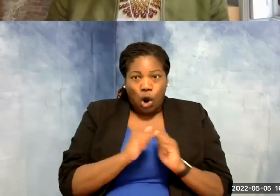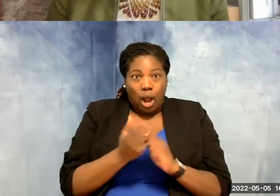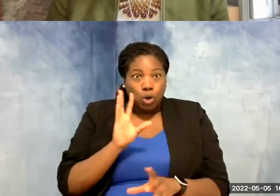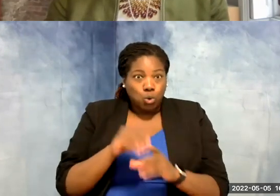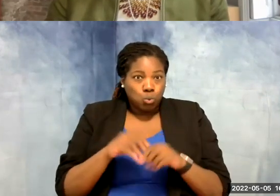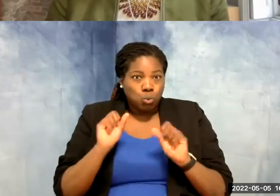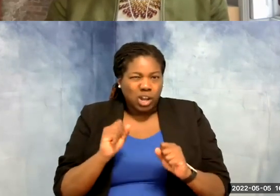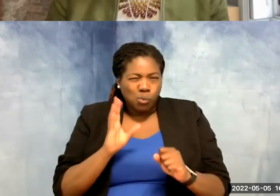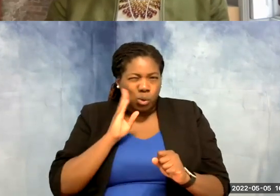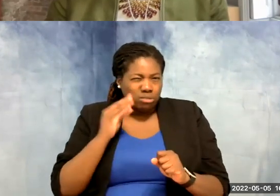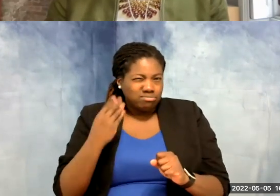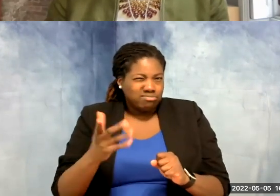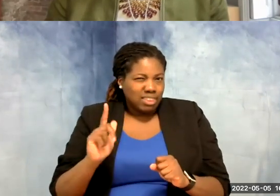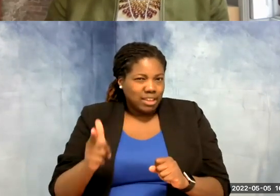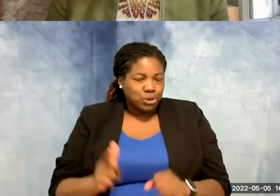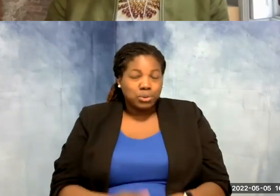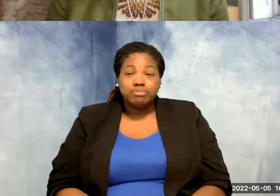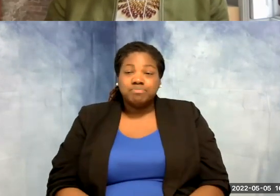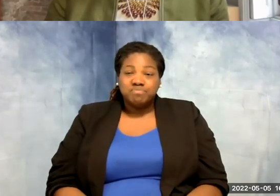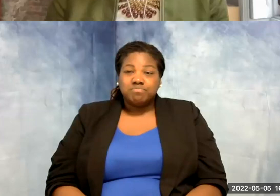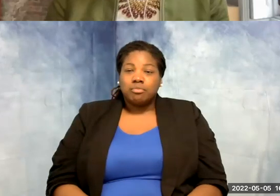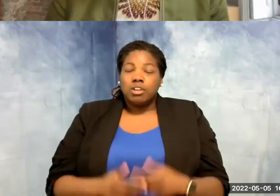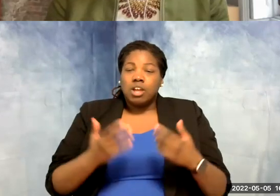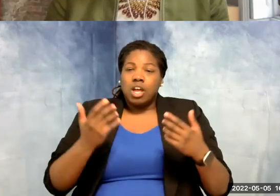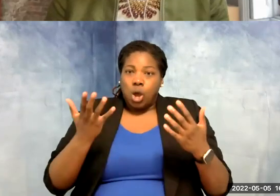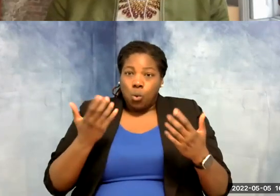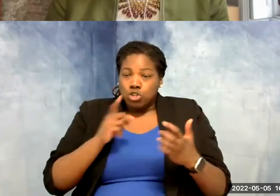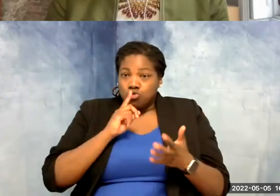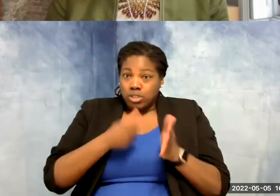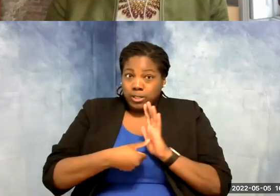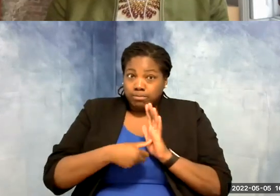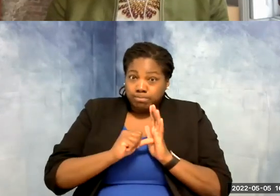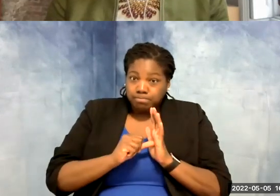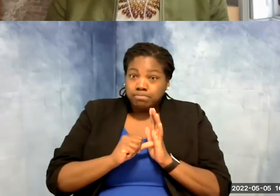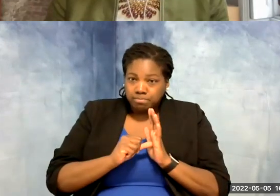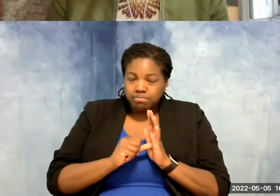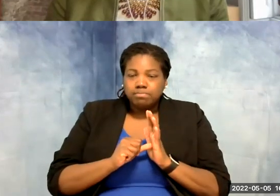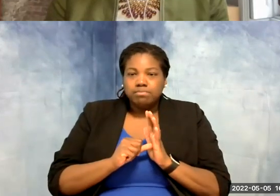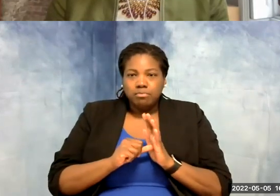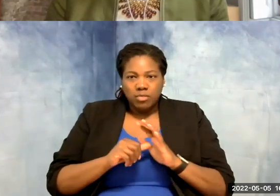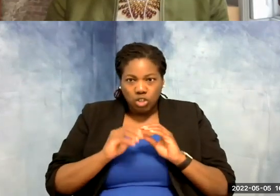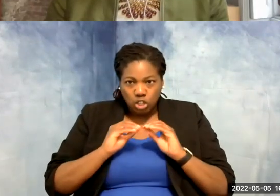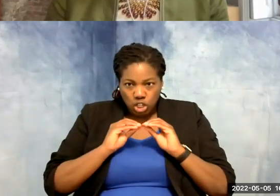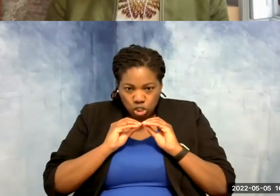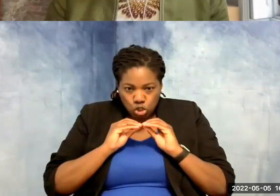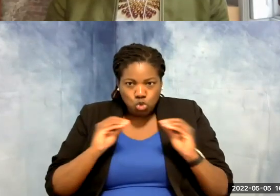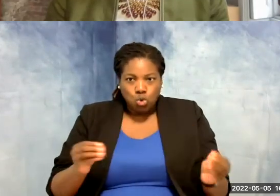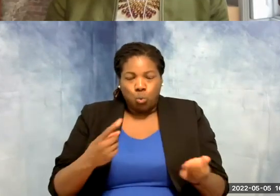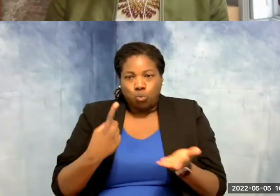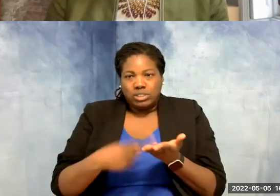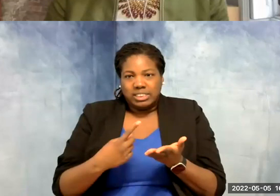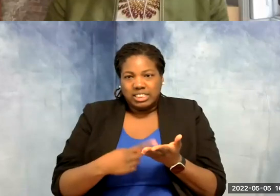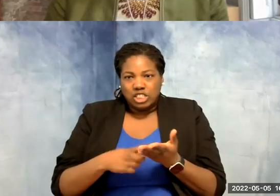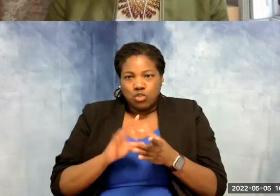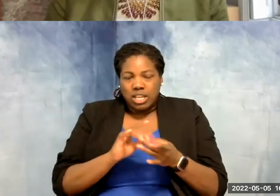involved. You know, I also want to just underscore that there's literally no conversation about abortion that